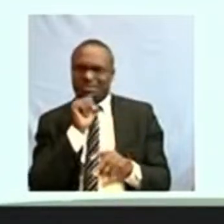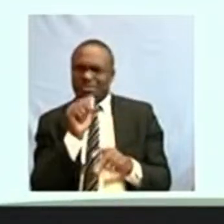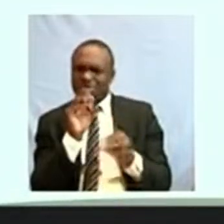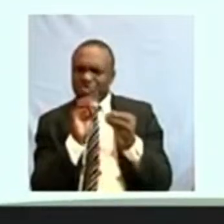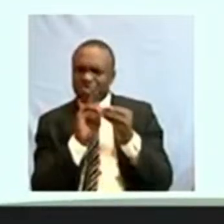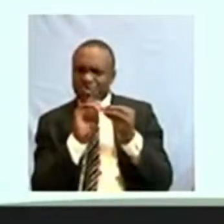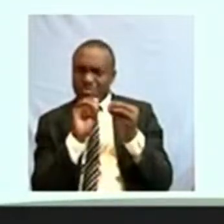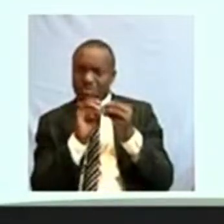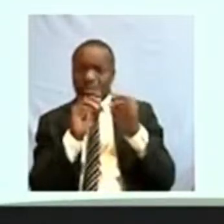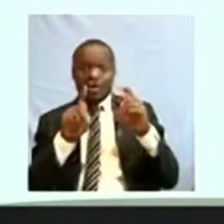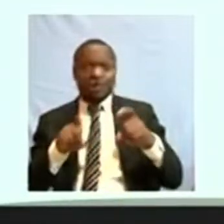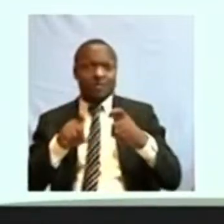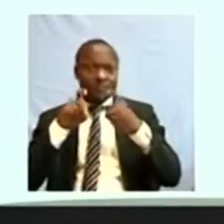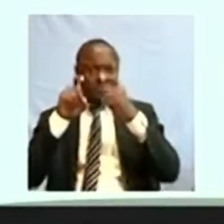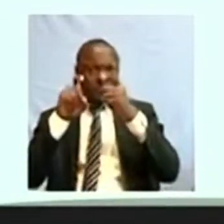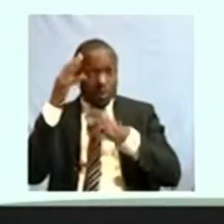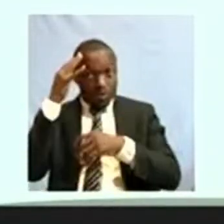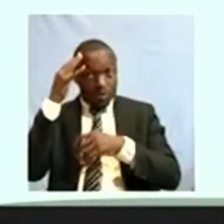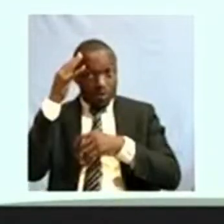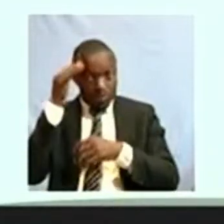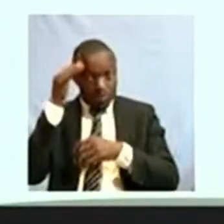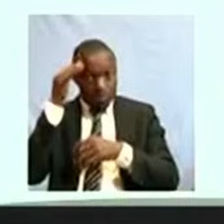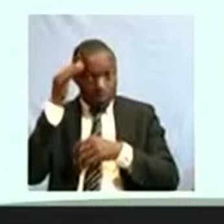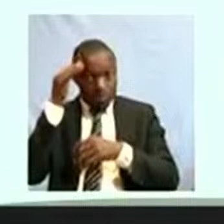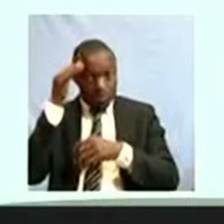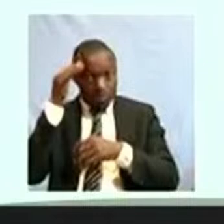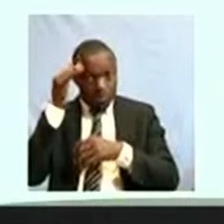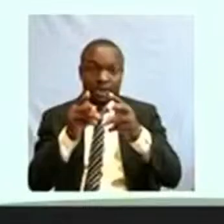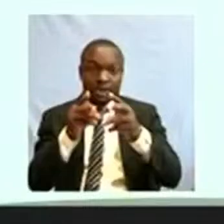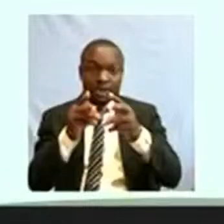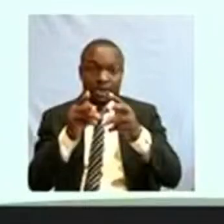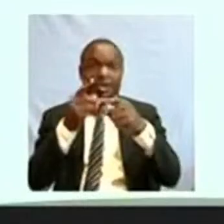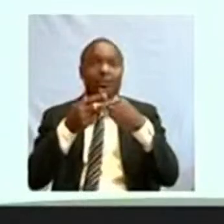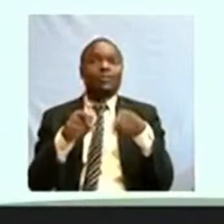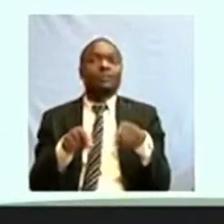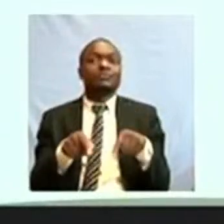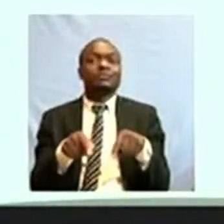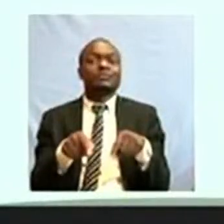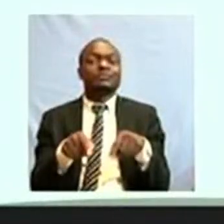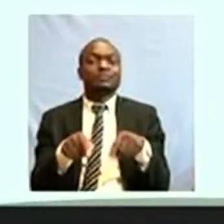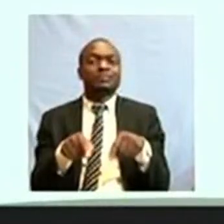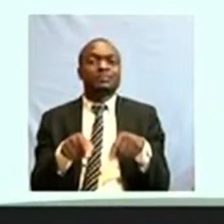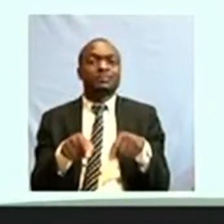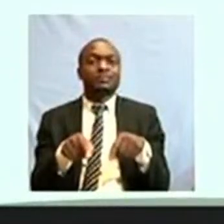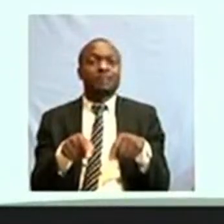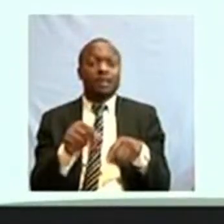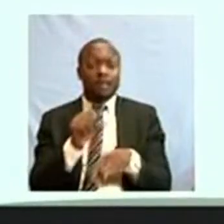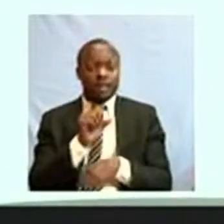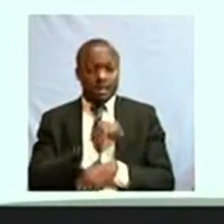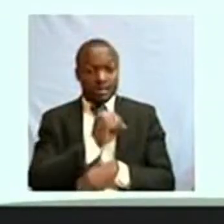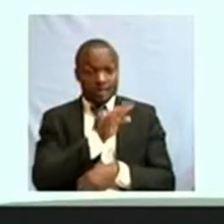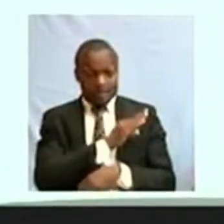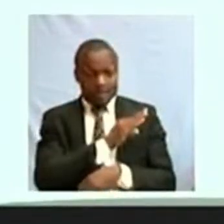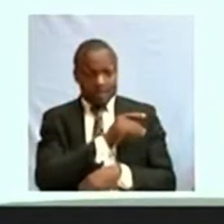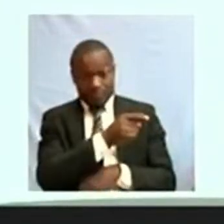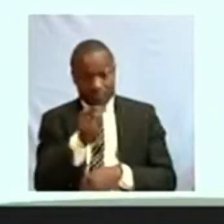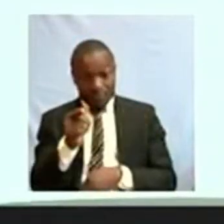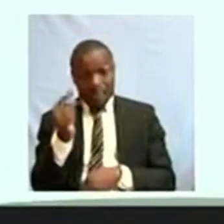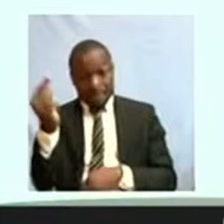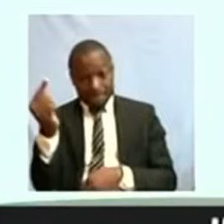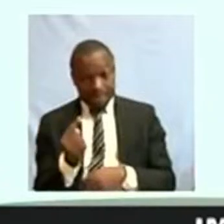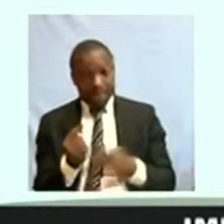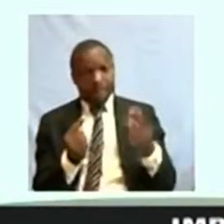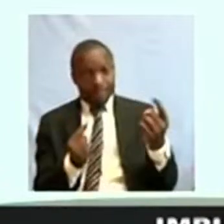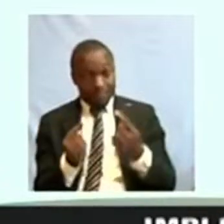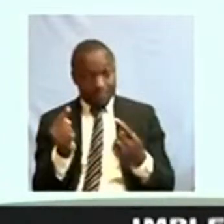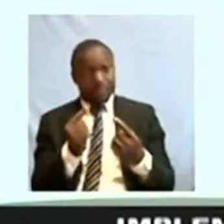affected because the devolution is taking place. The staff that is coming, they are coming with